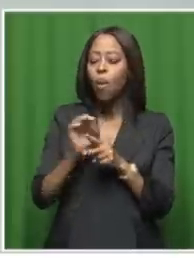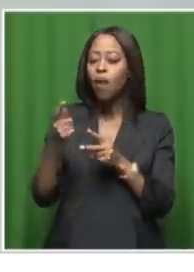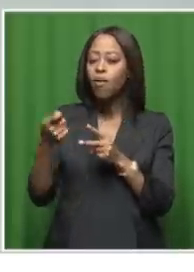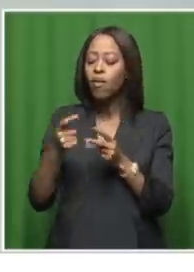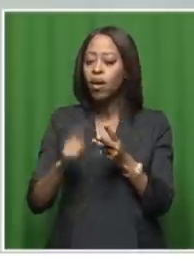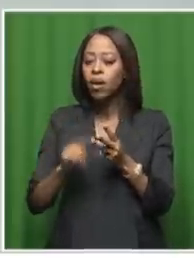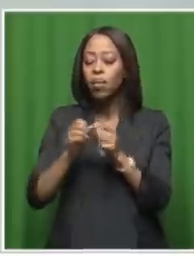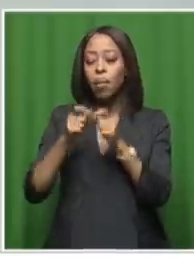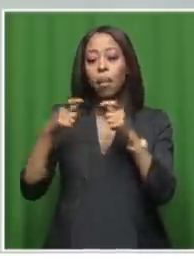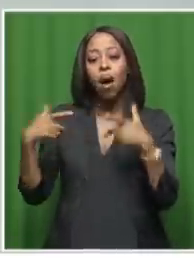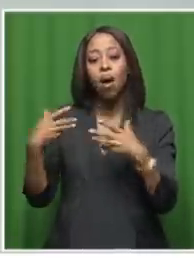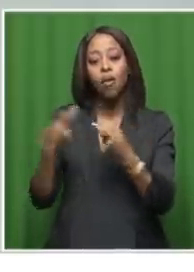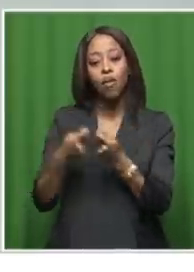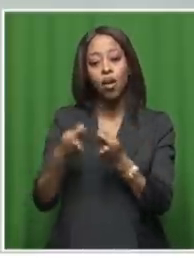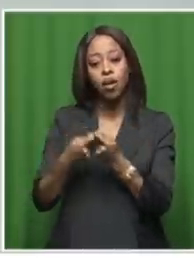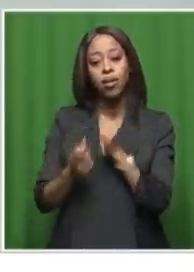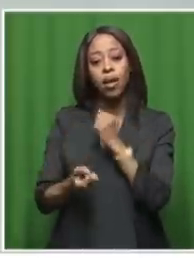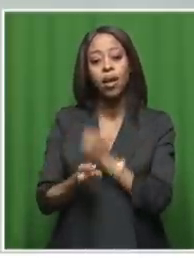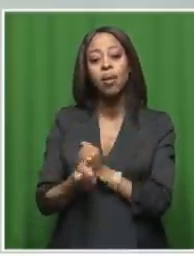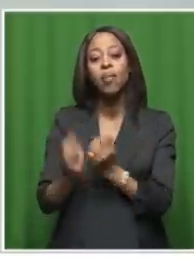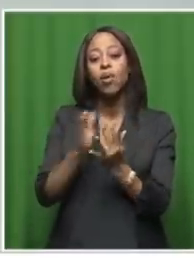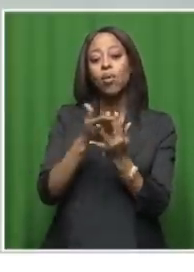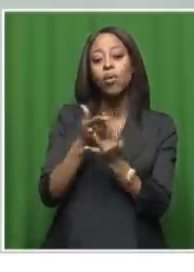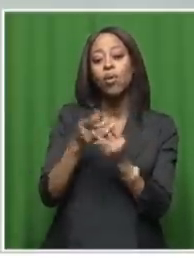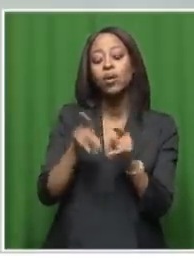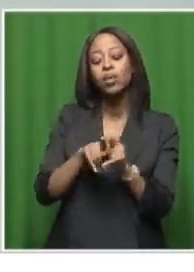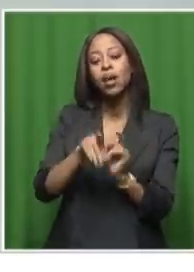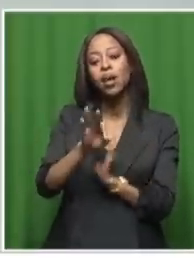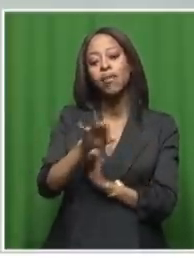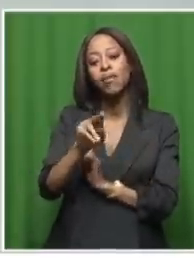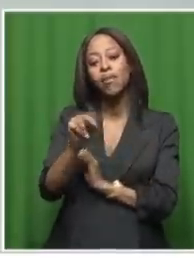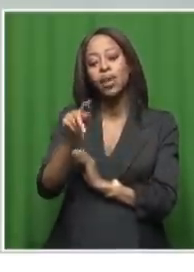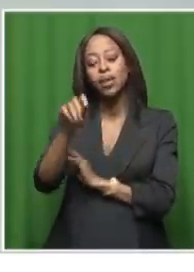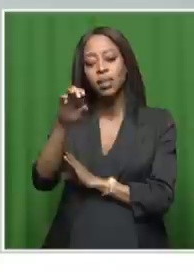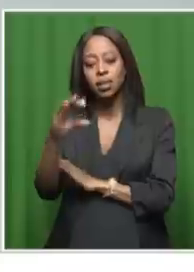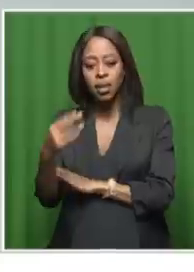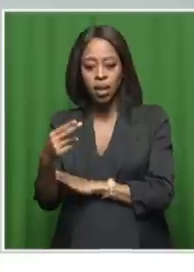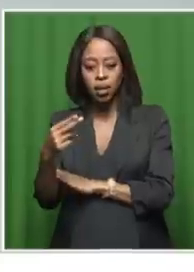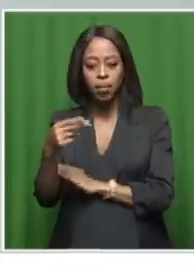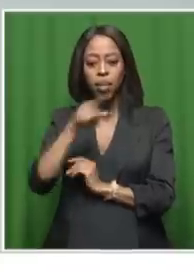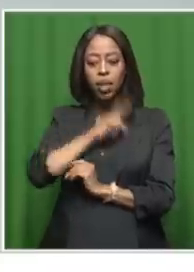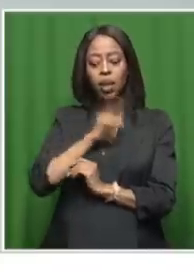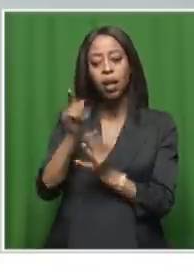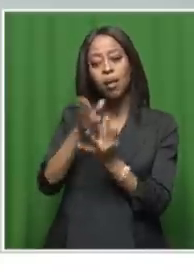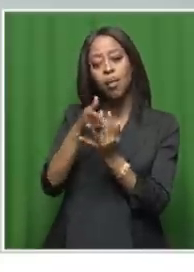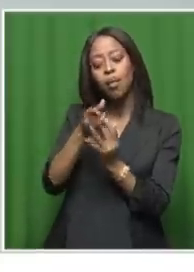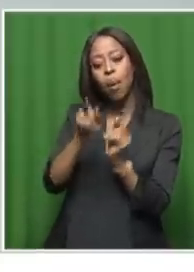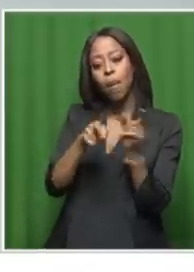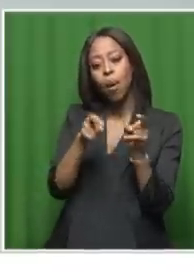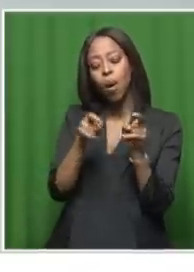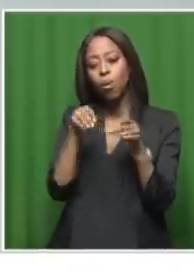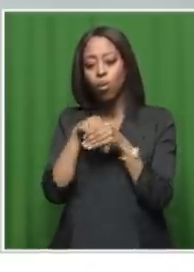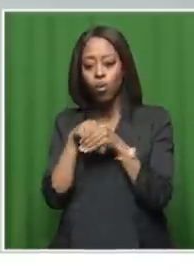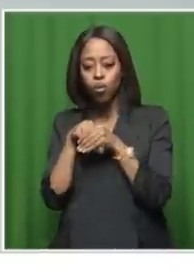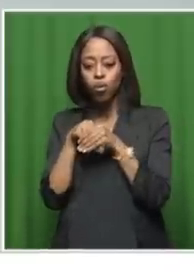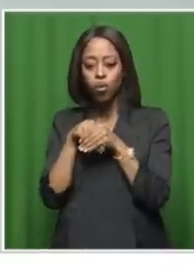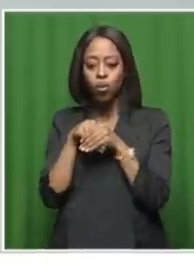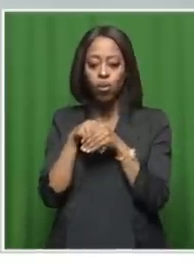and microfinance that is delivered through intermediaries and fintechs. Again, if you look at the intermediaries that we find,